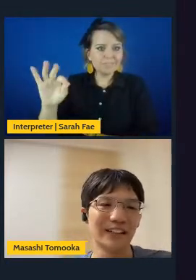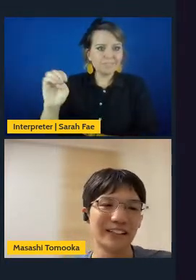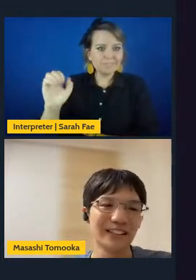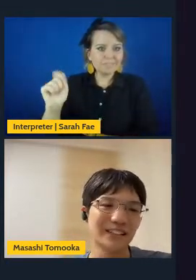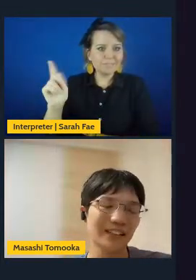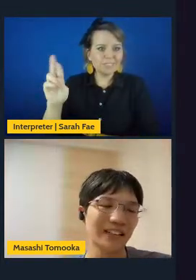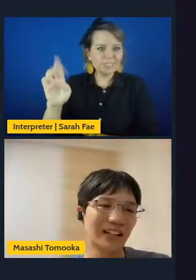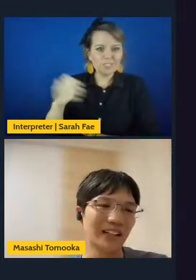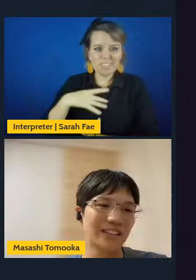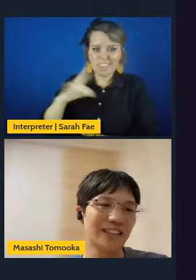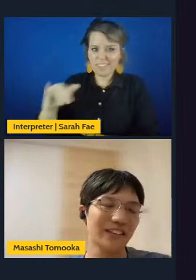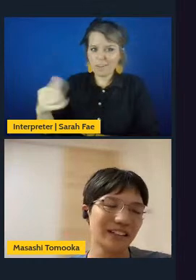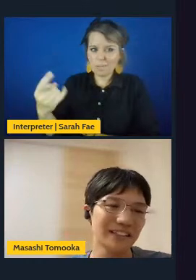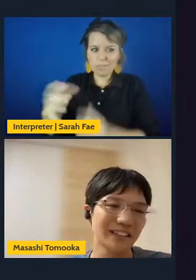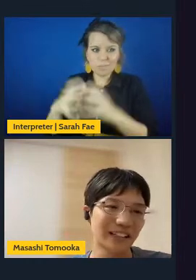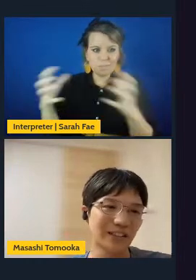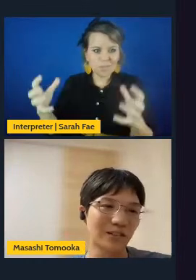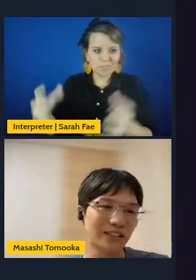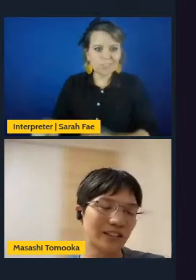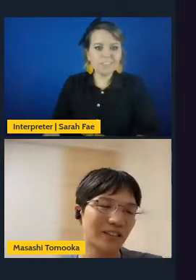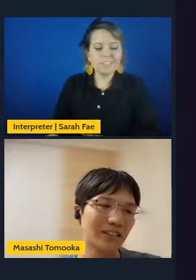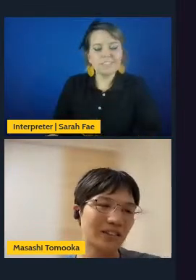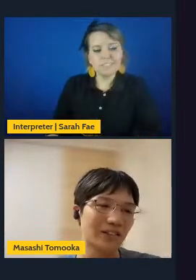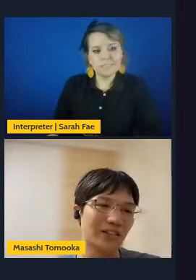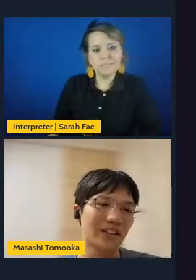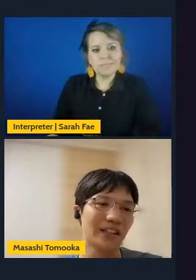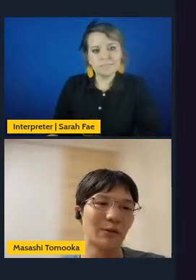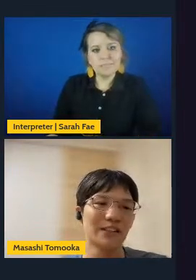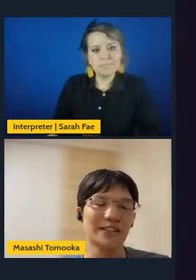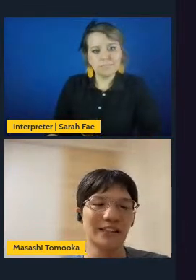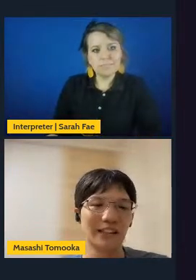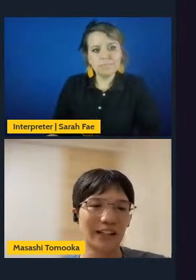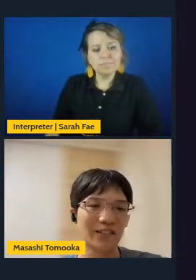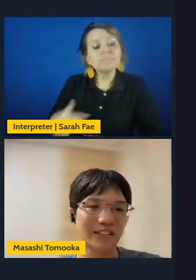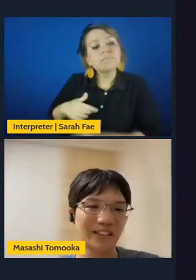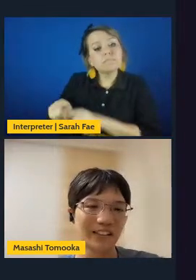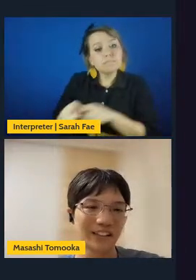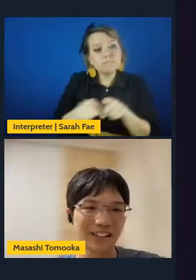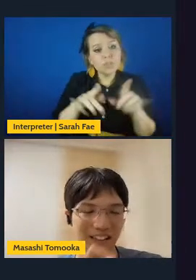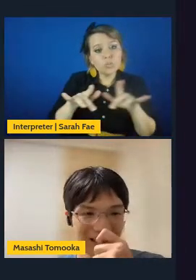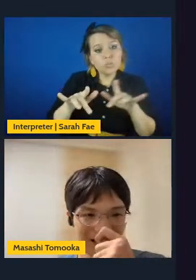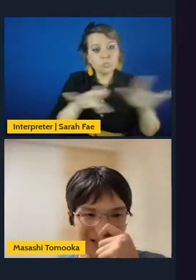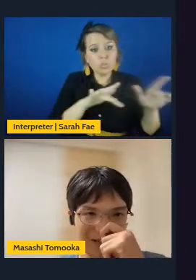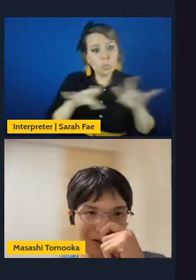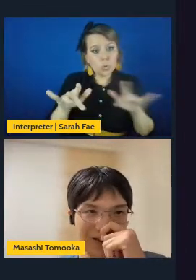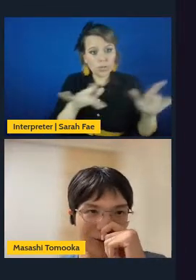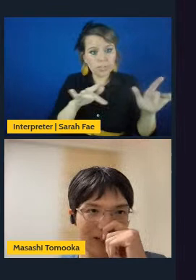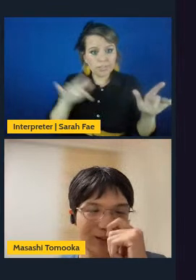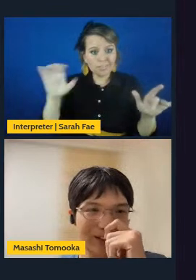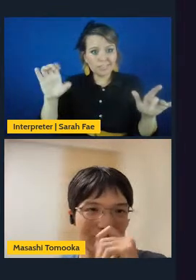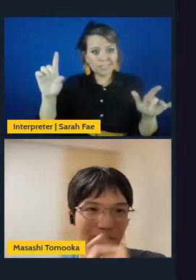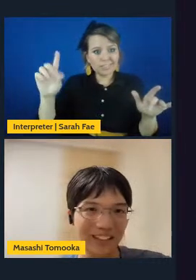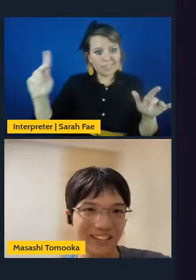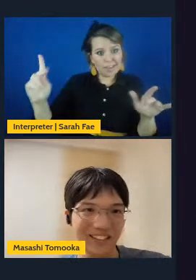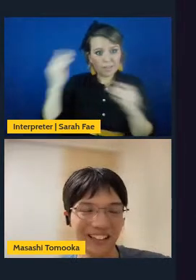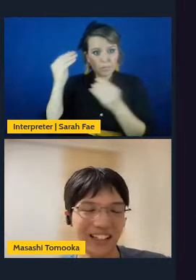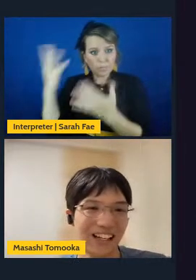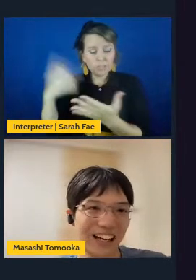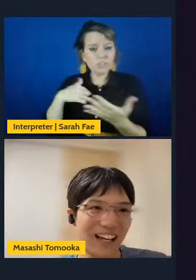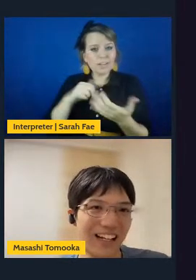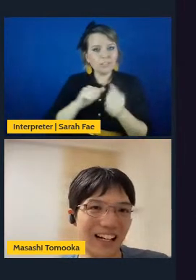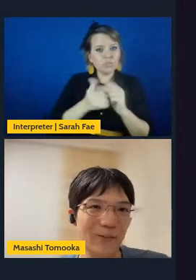also recently released a tool called AWS CDK Translator. So please forgive me